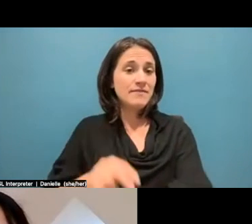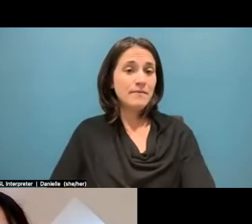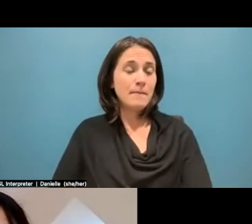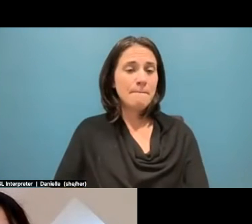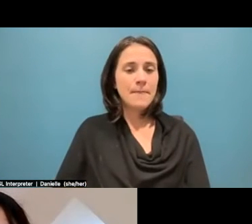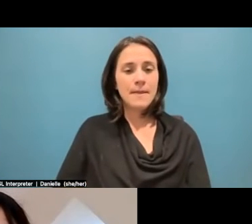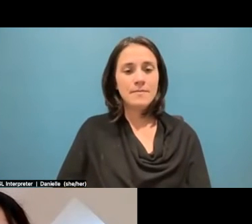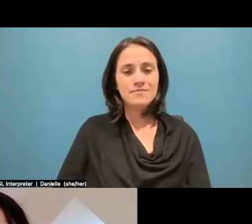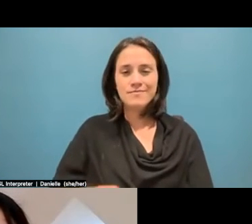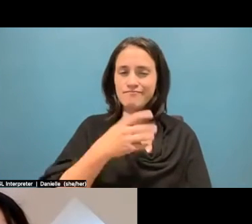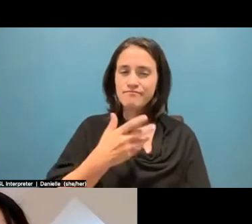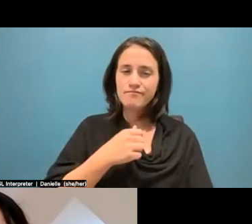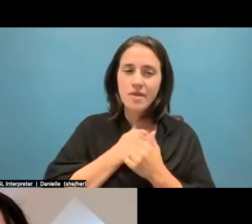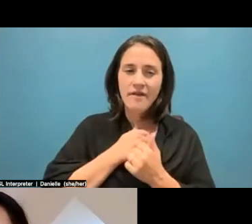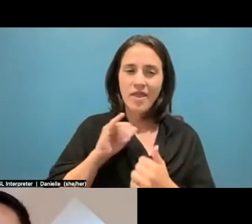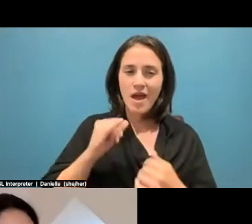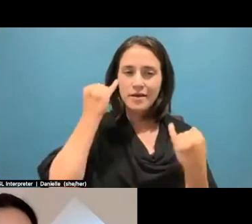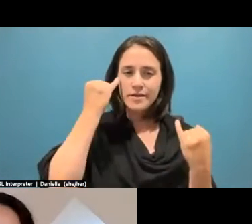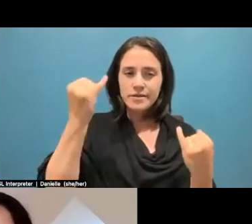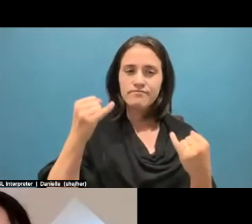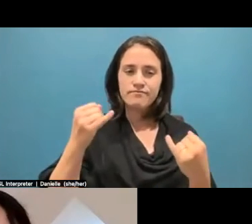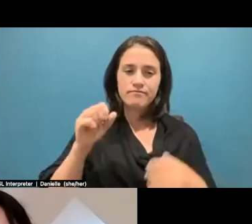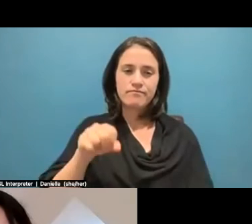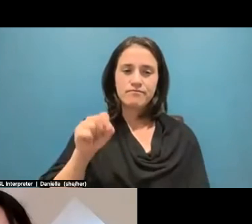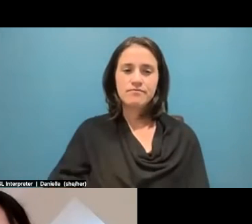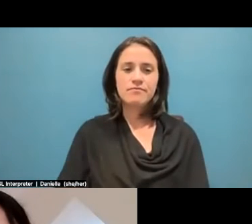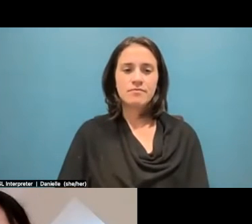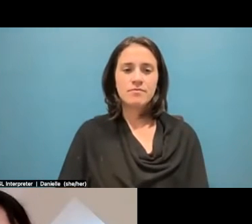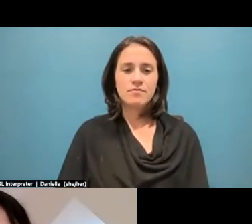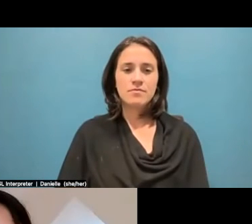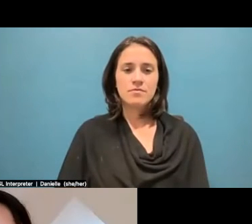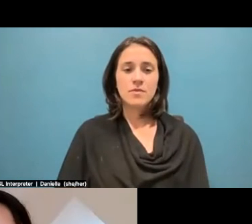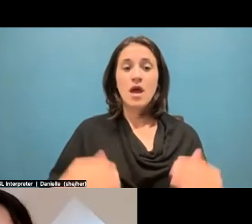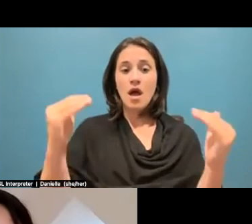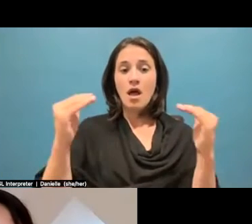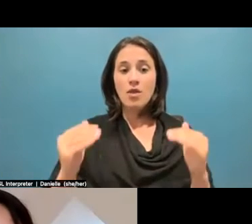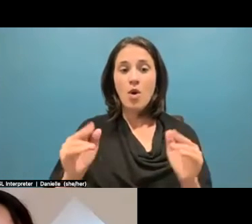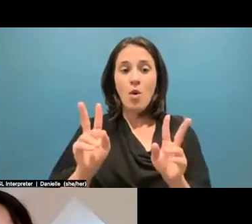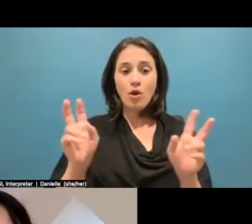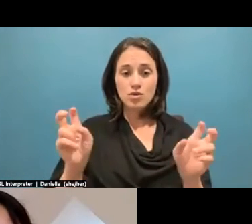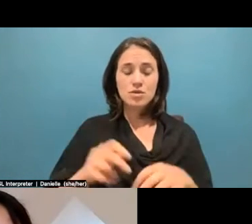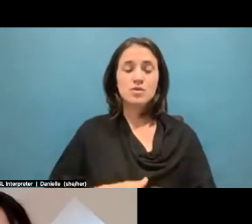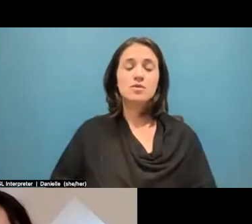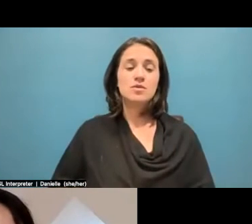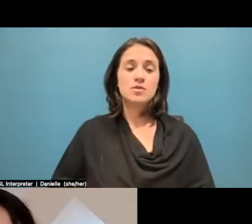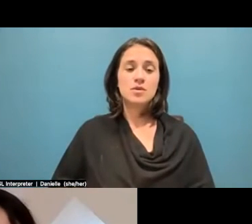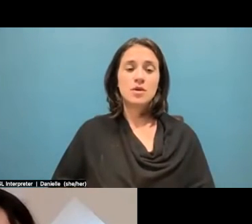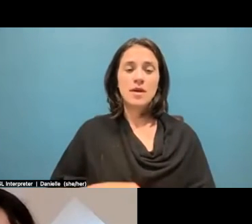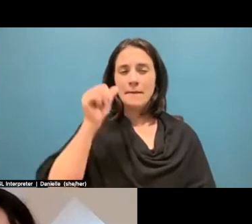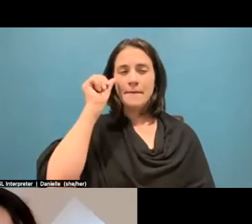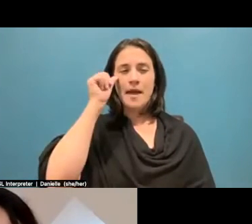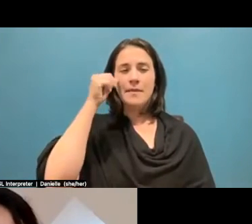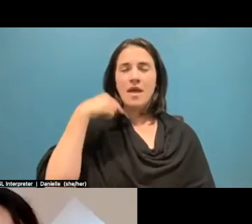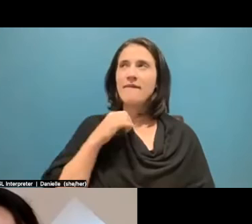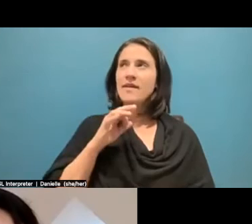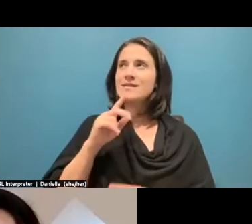I love that. Yeah, just briefly, there's this quote that they reminded me of. I don't know who said it, but it goes, you